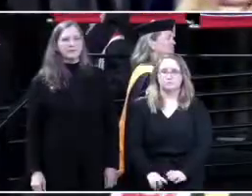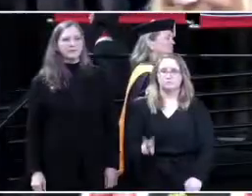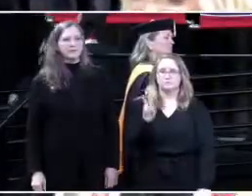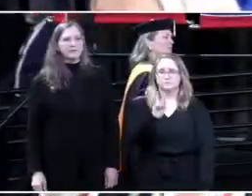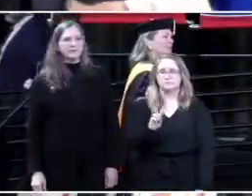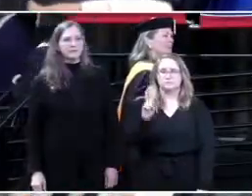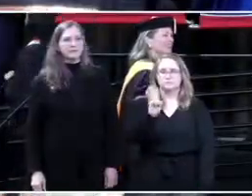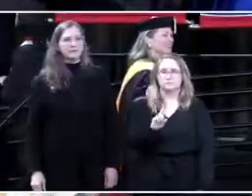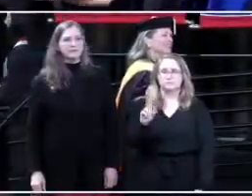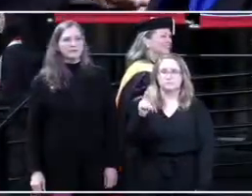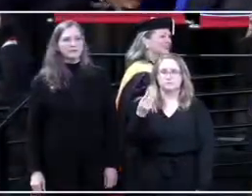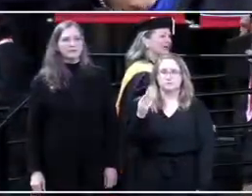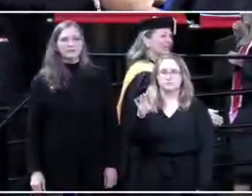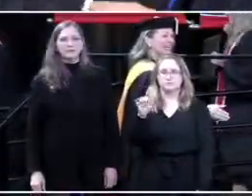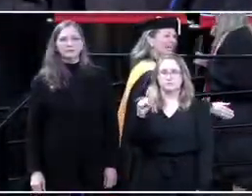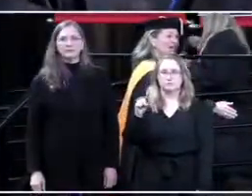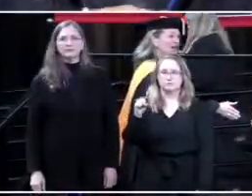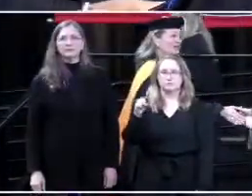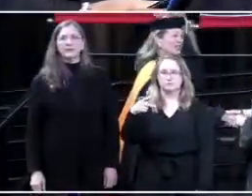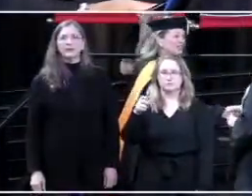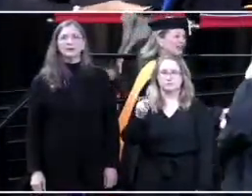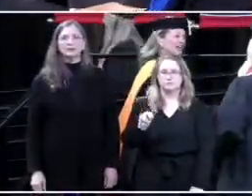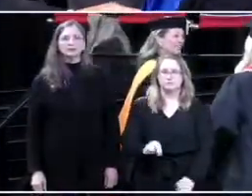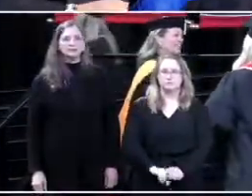Victoria Reese Thompson.